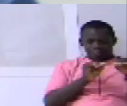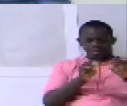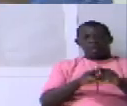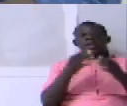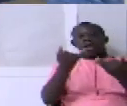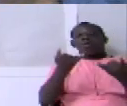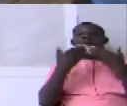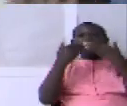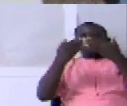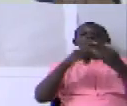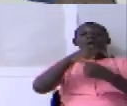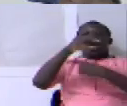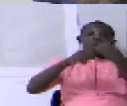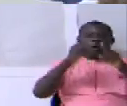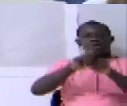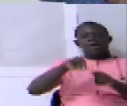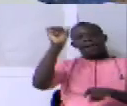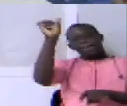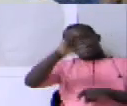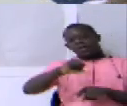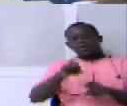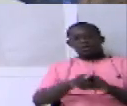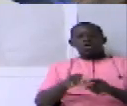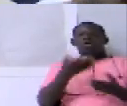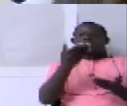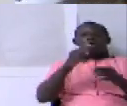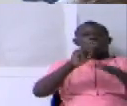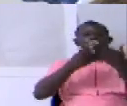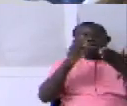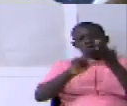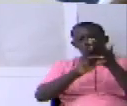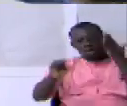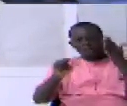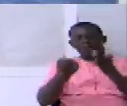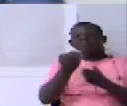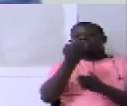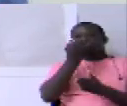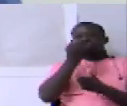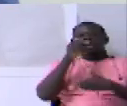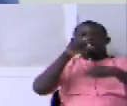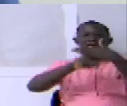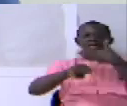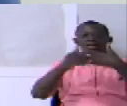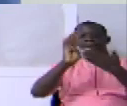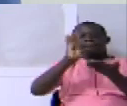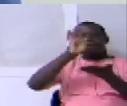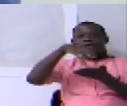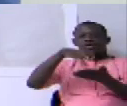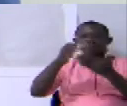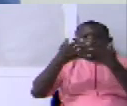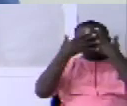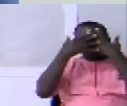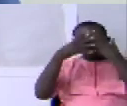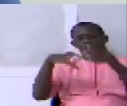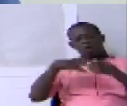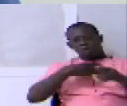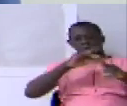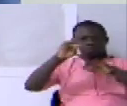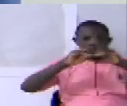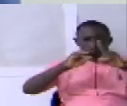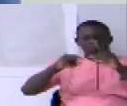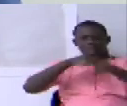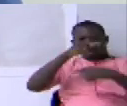Tell us about the bad food, well, or the quality of the food at Mile 2 prisons. Afanyen balu menka